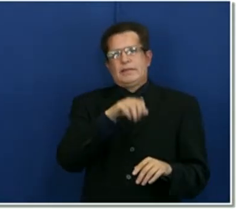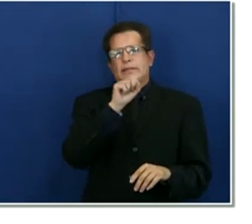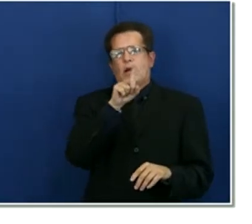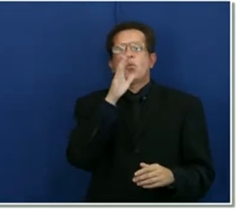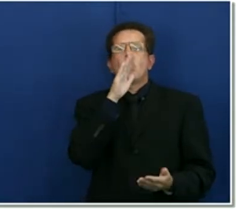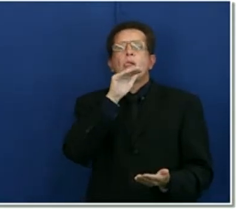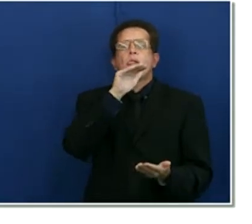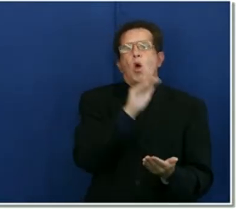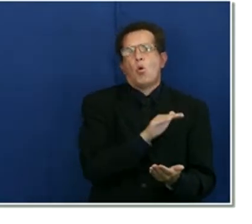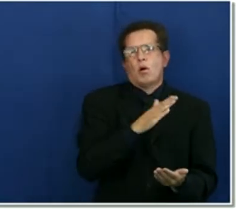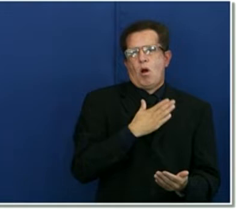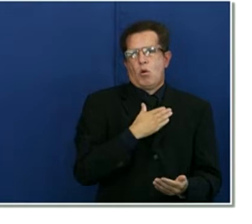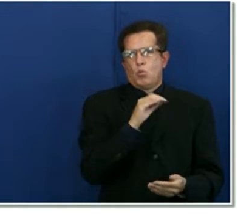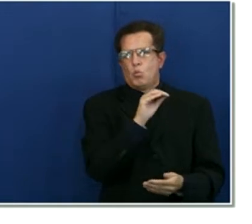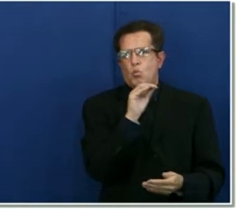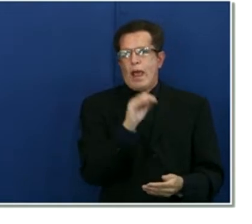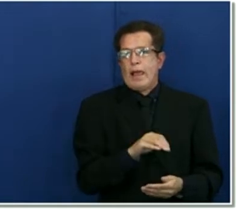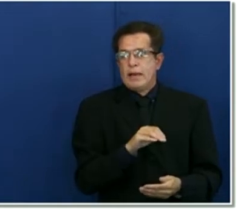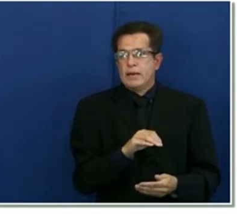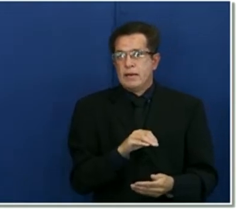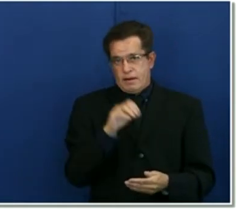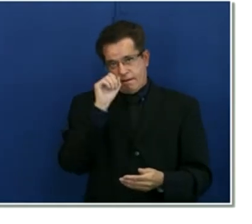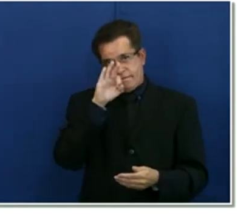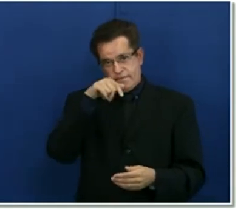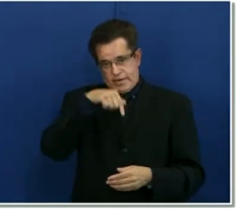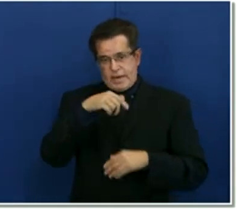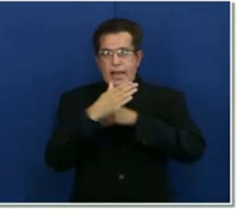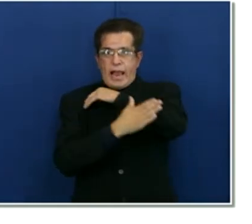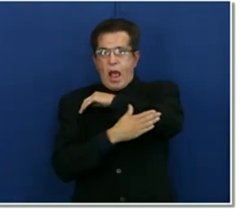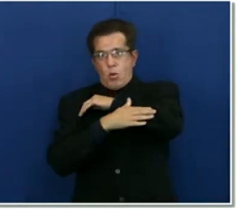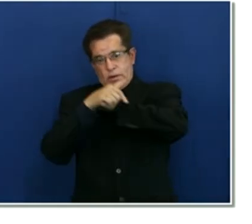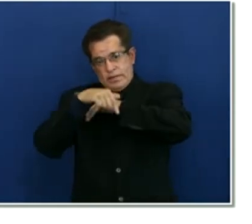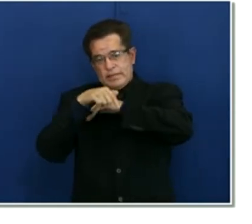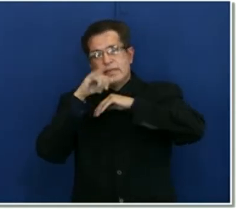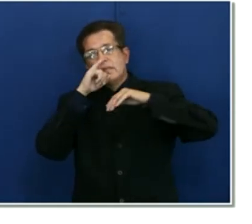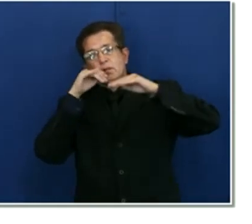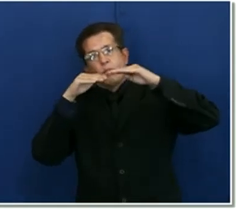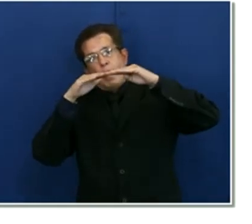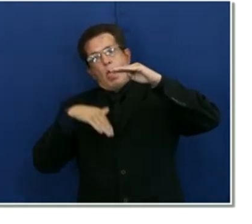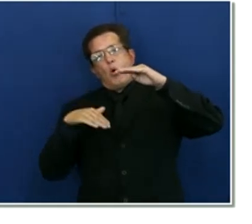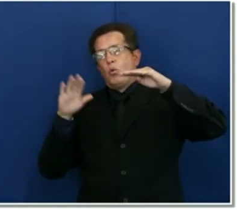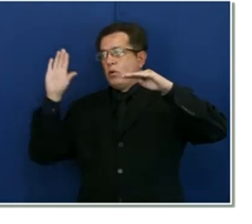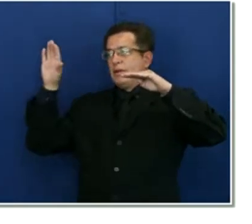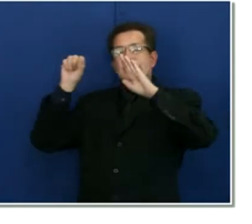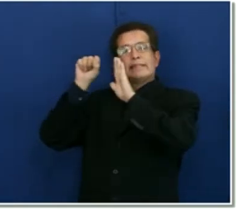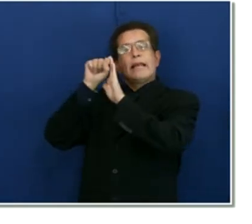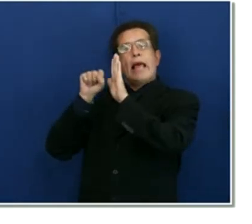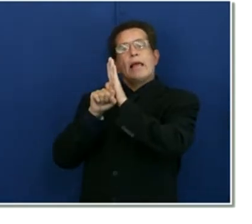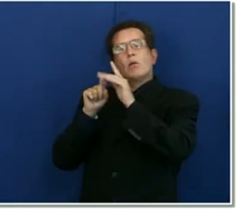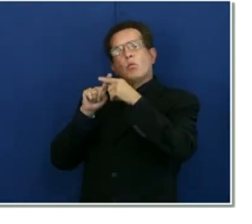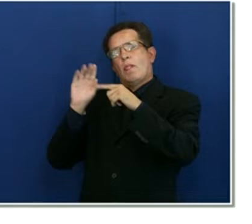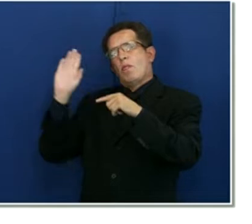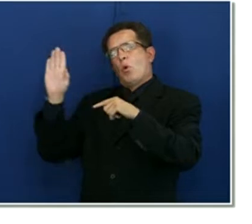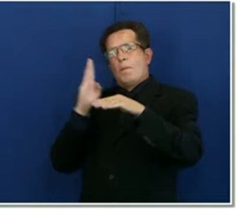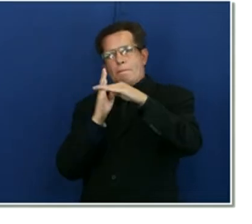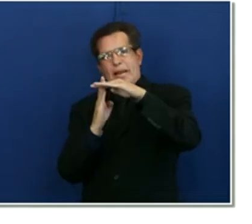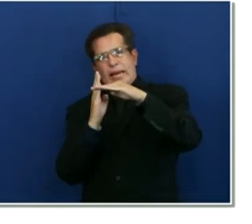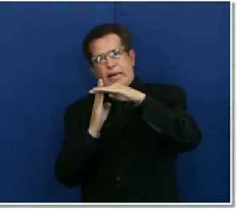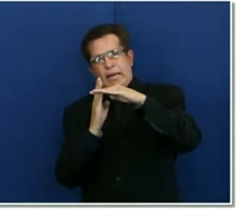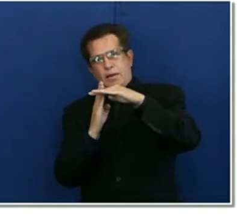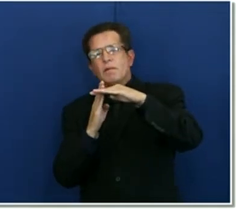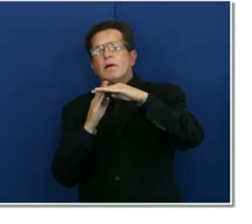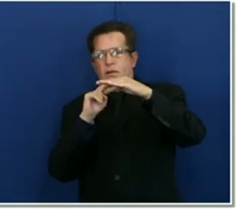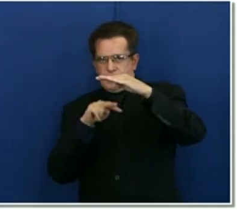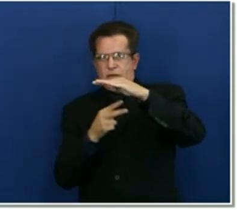county's case rate. However, if the county testing rate is below the state median testing rate, the